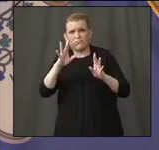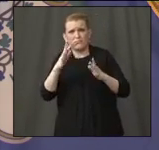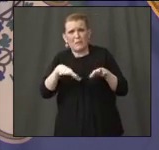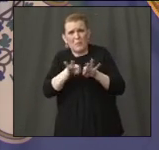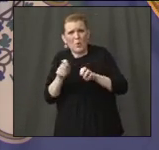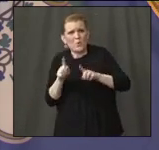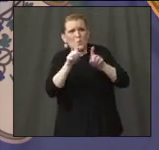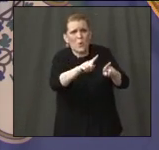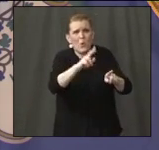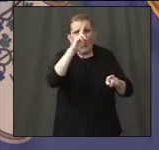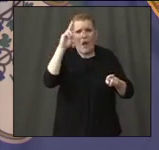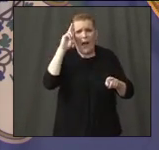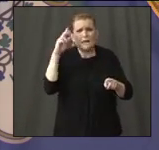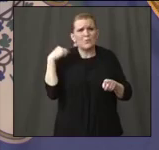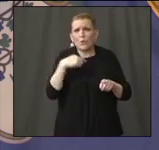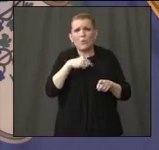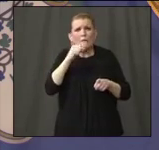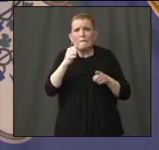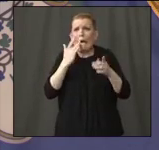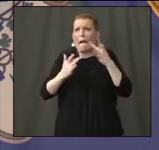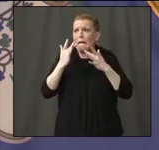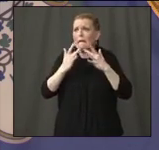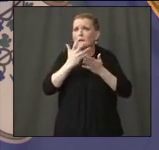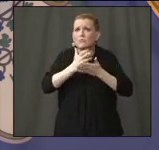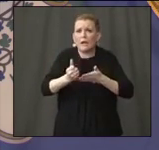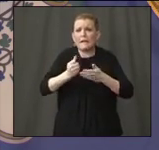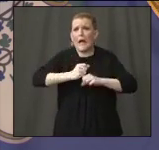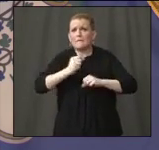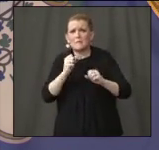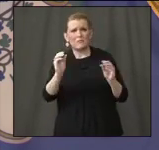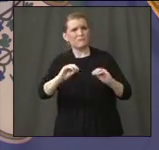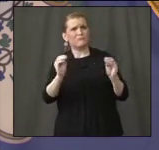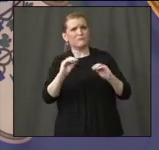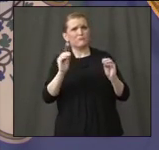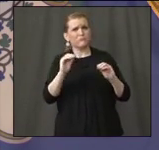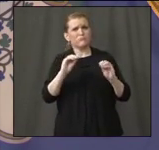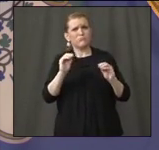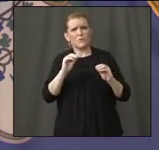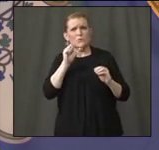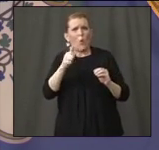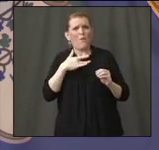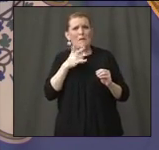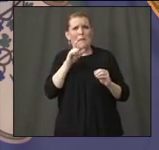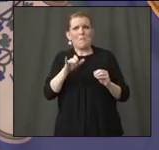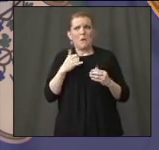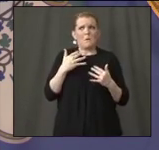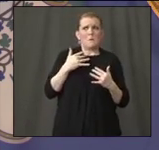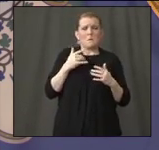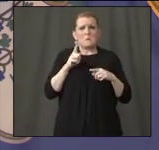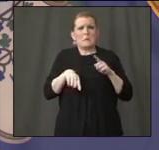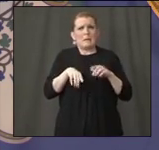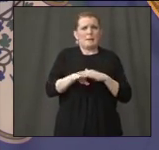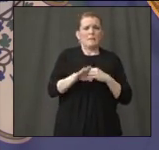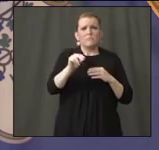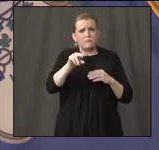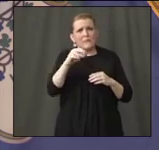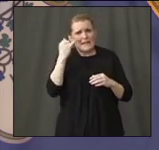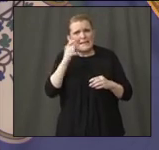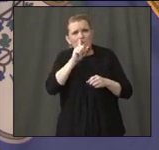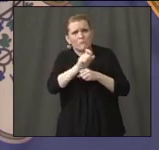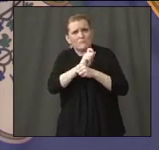there's plenty of room for folks. So I want to make sure that don't be reluctant to go there as needed. So testing